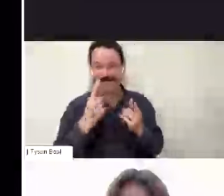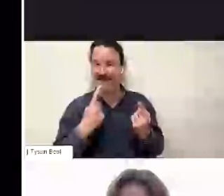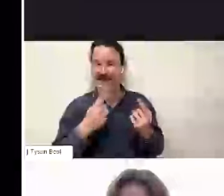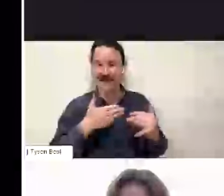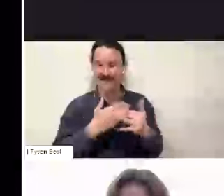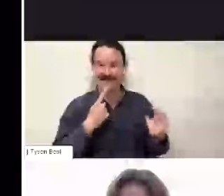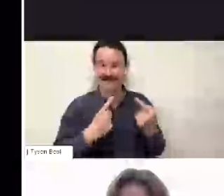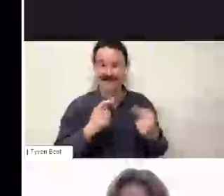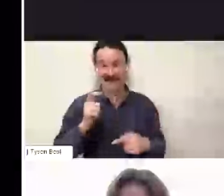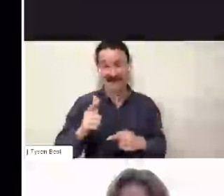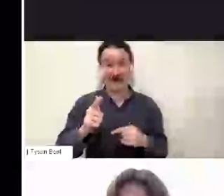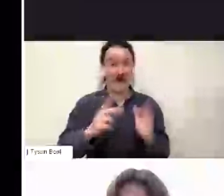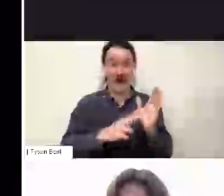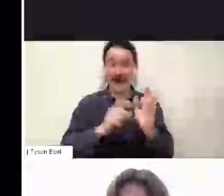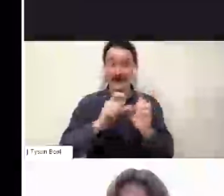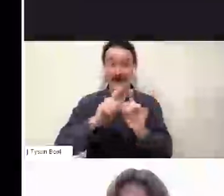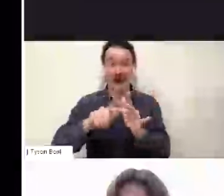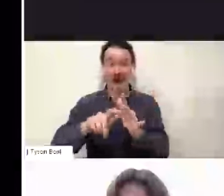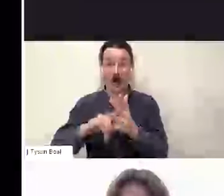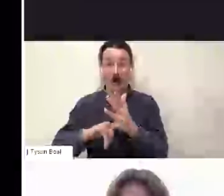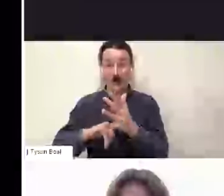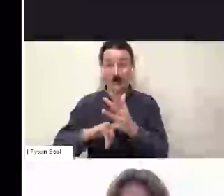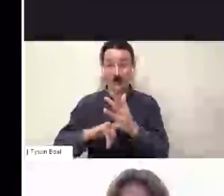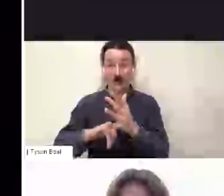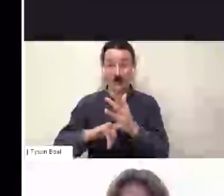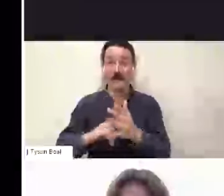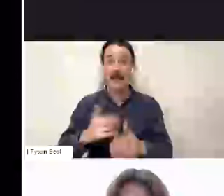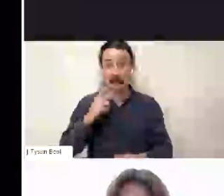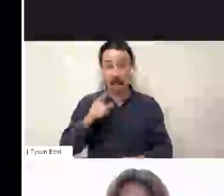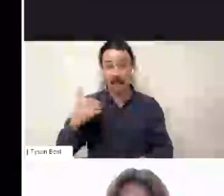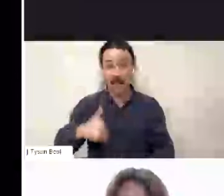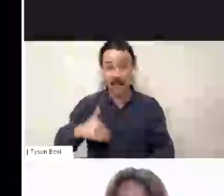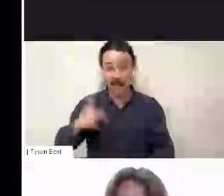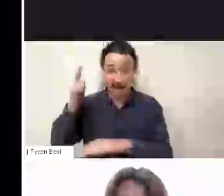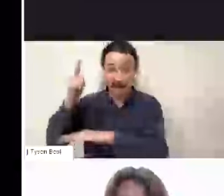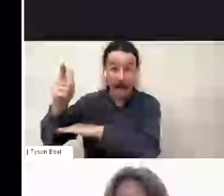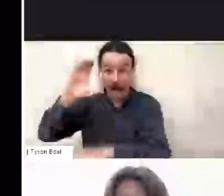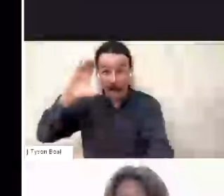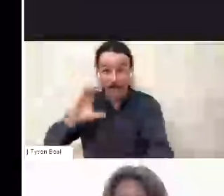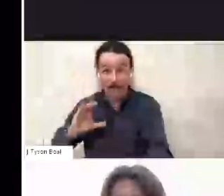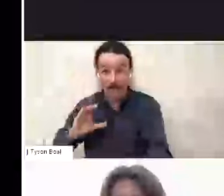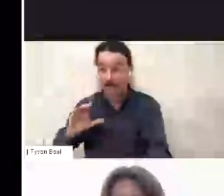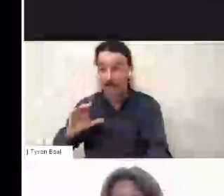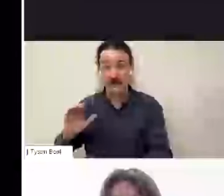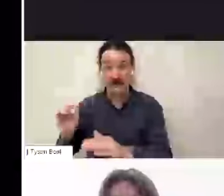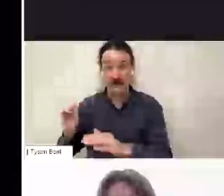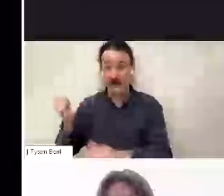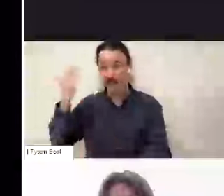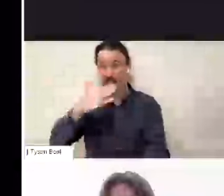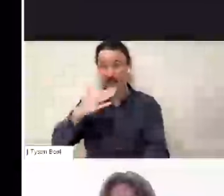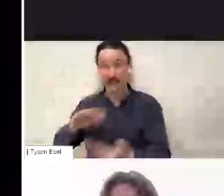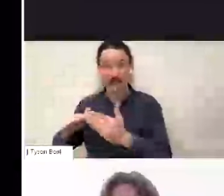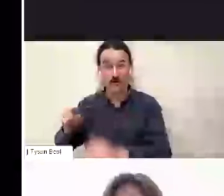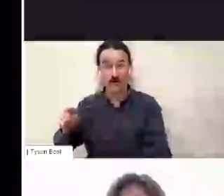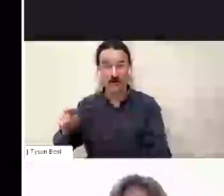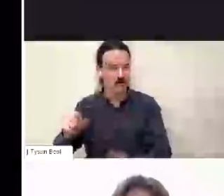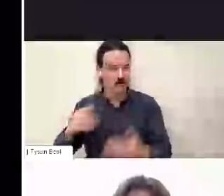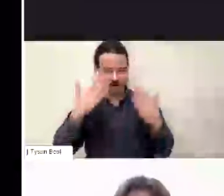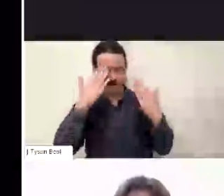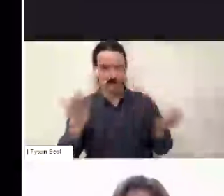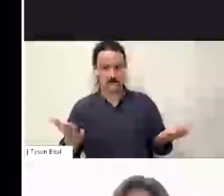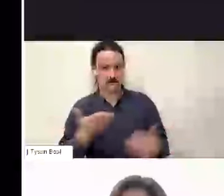the NDIS in regional remote Australia is non-existent, or it's even a concept